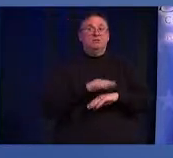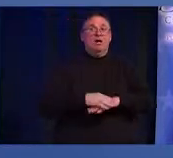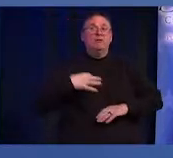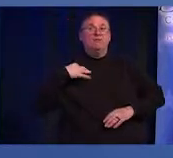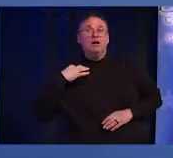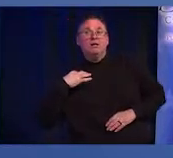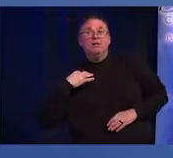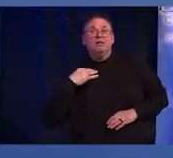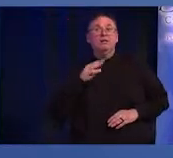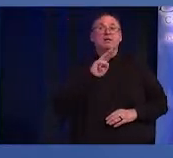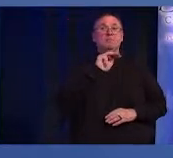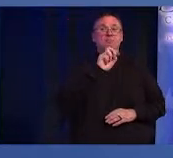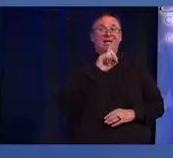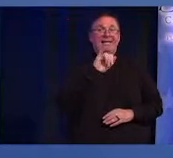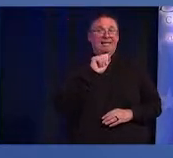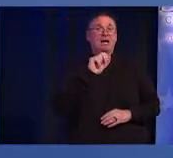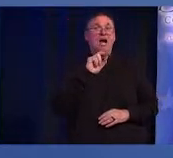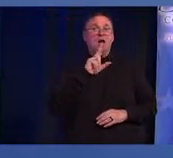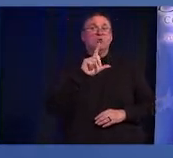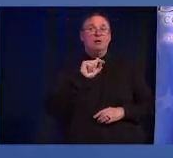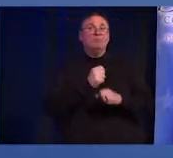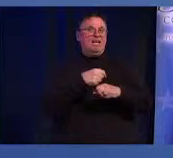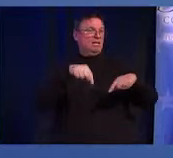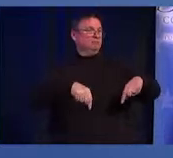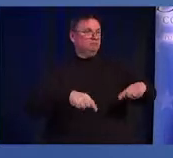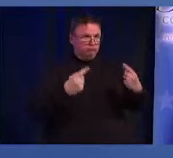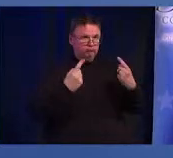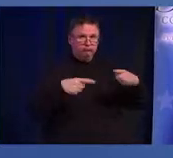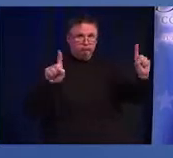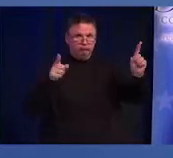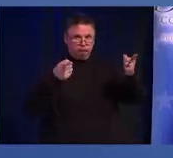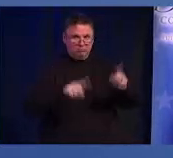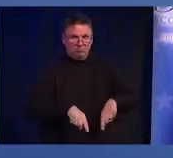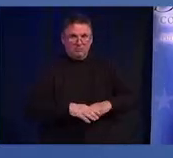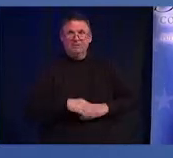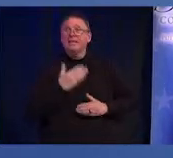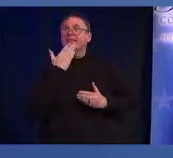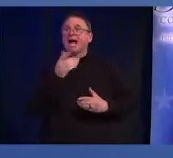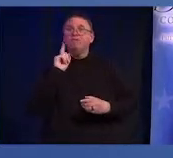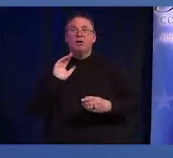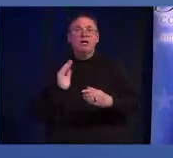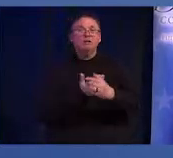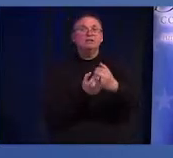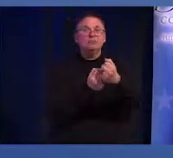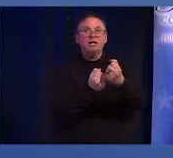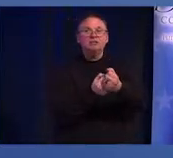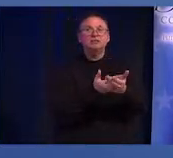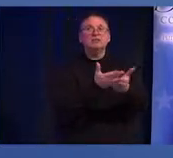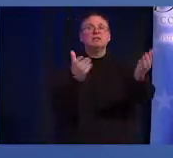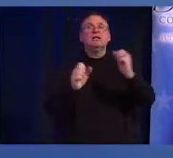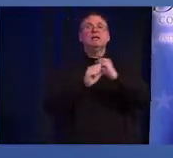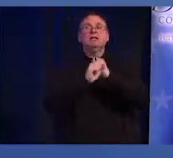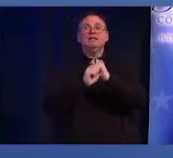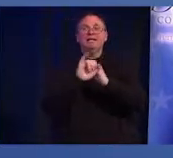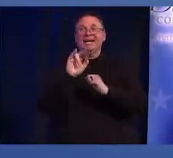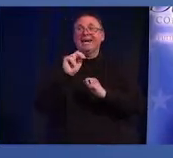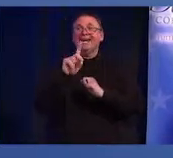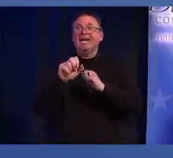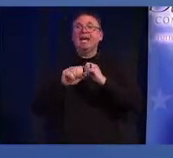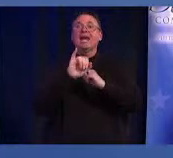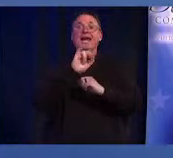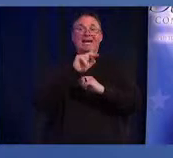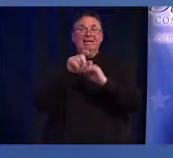across the state to make events like this possible. The Commission also wants to thank our sponsors, the Indiana Broadcasters Association, the Indiana State